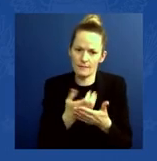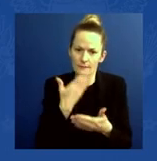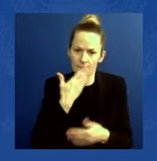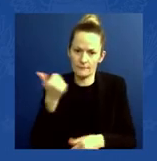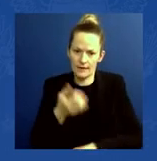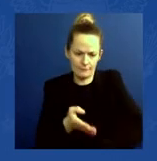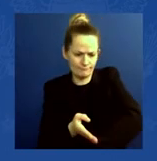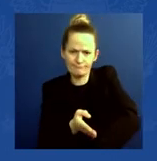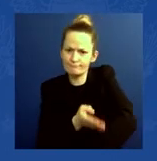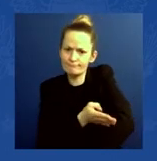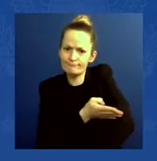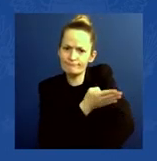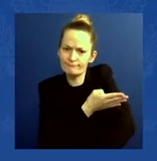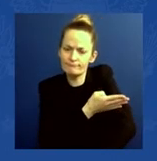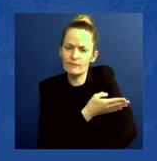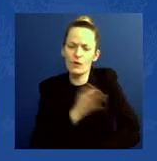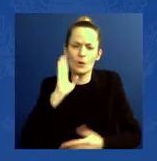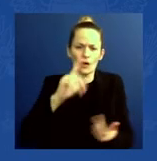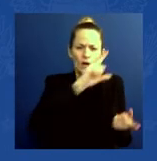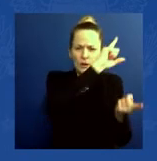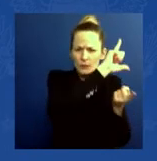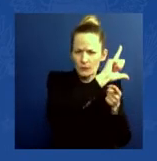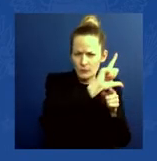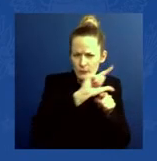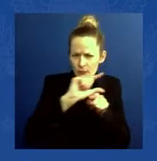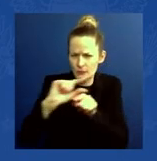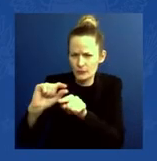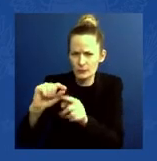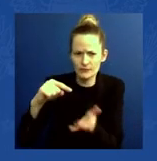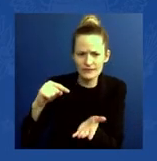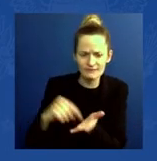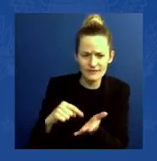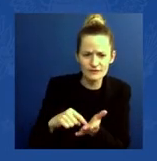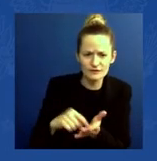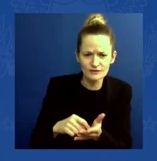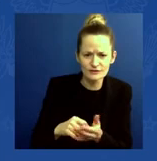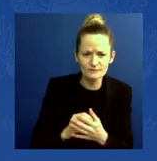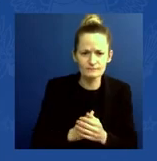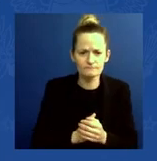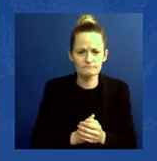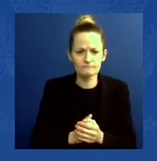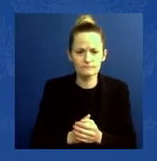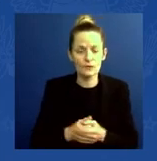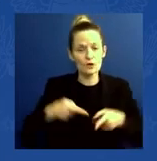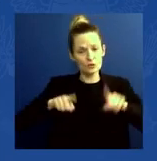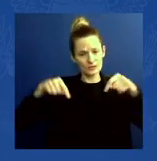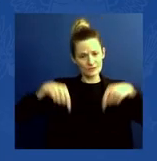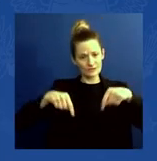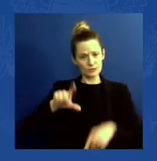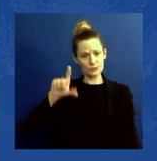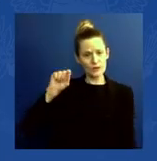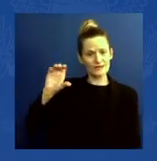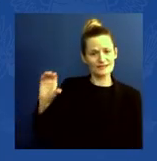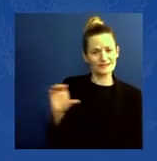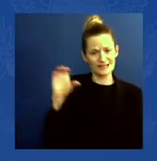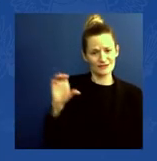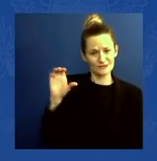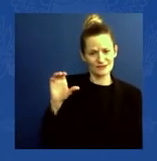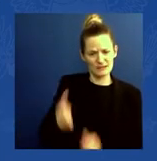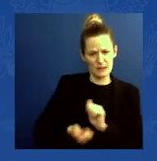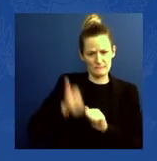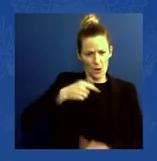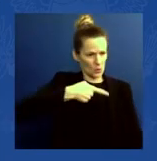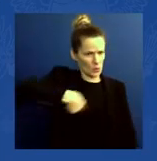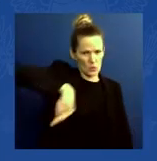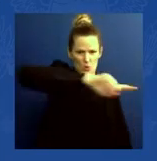we led the world by a significant margin because we invested in our people. We invested in ourselves. You've heard me say it